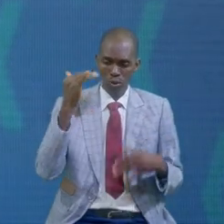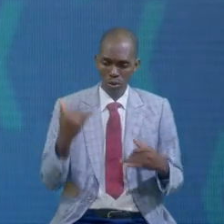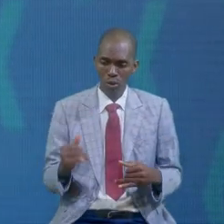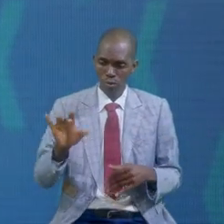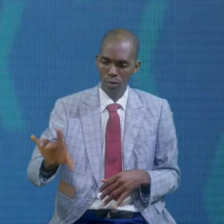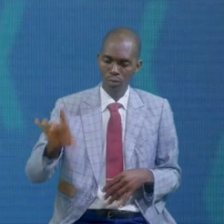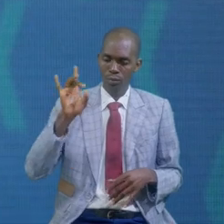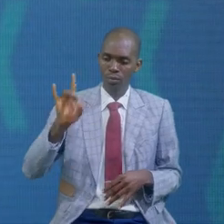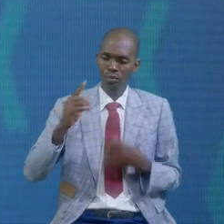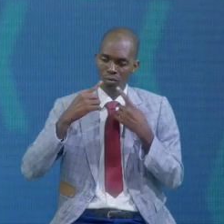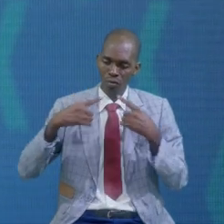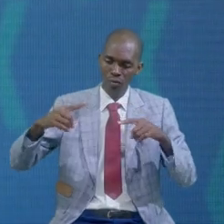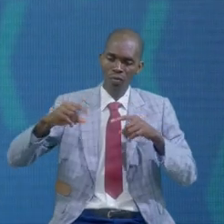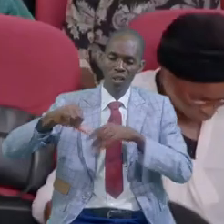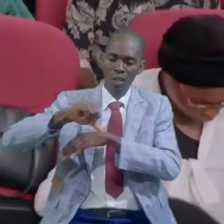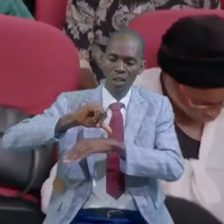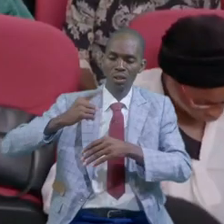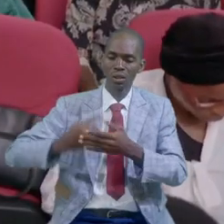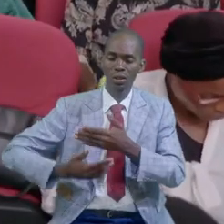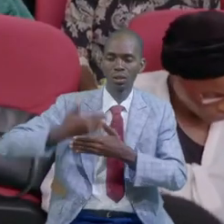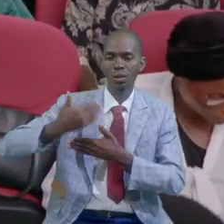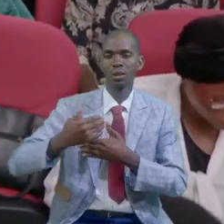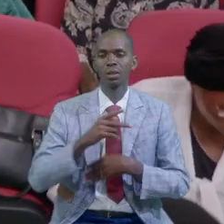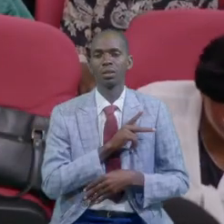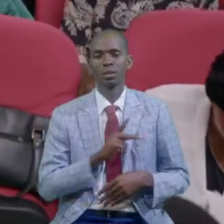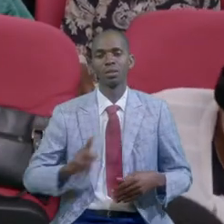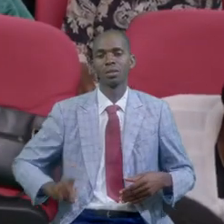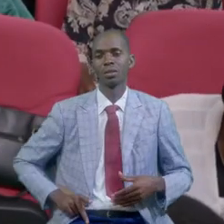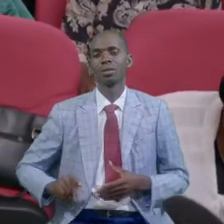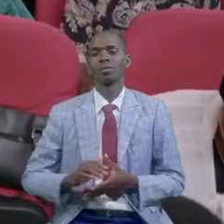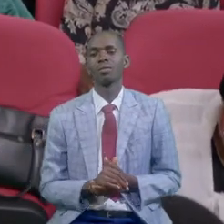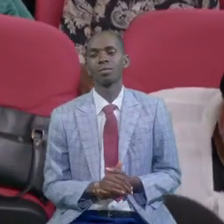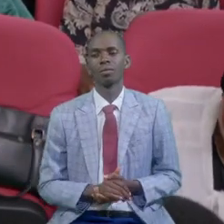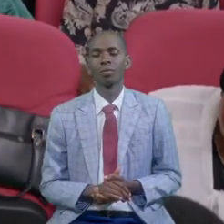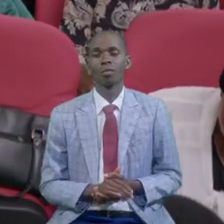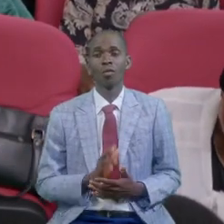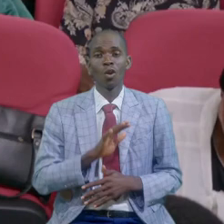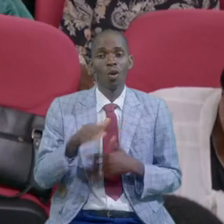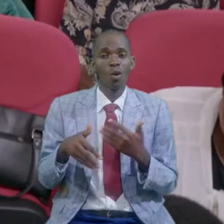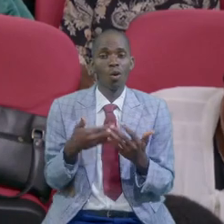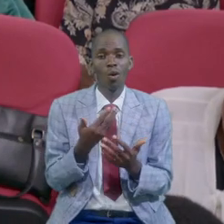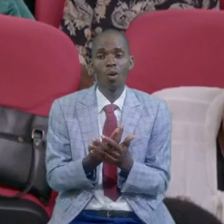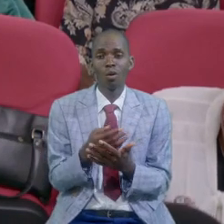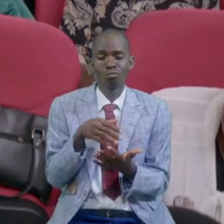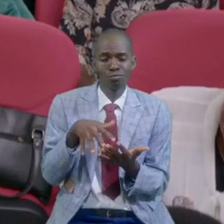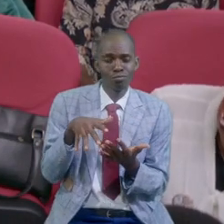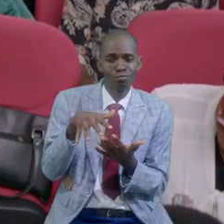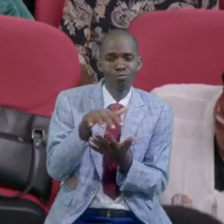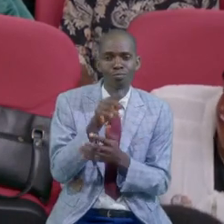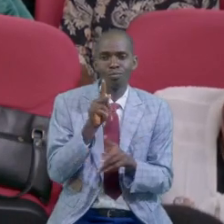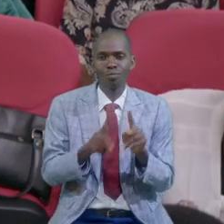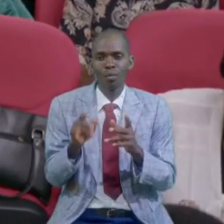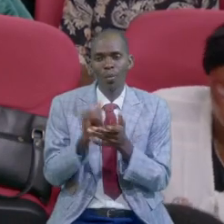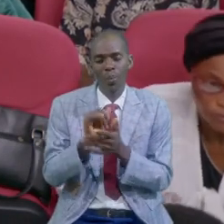announce the next king. You know, all these people that are thinking that, you know, they